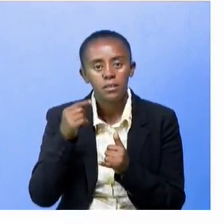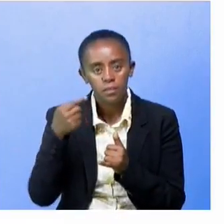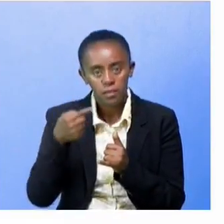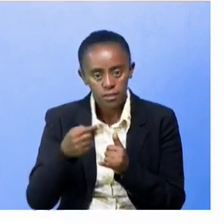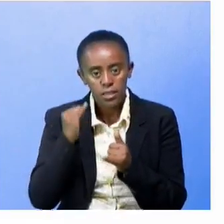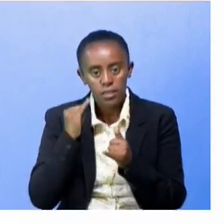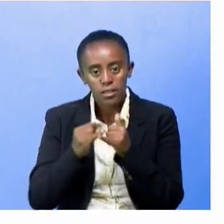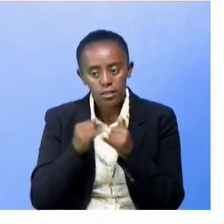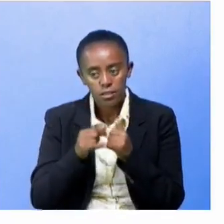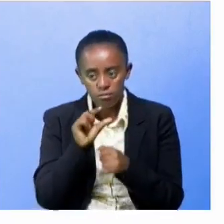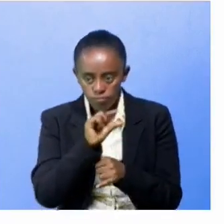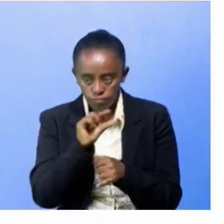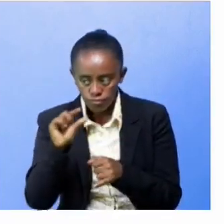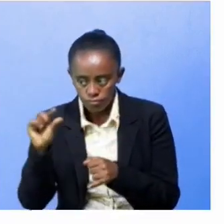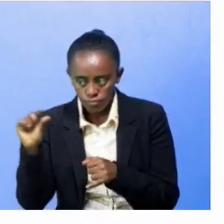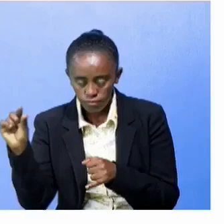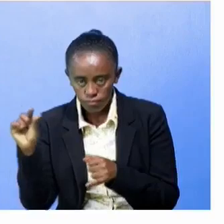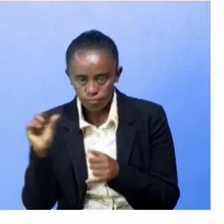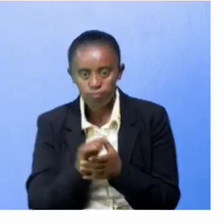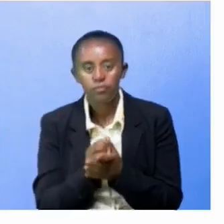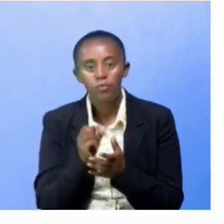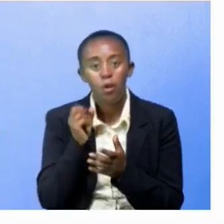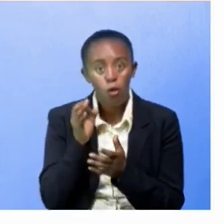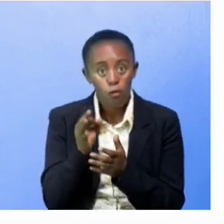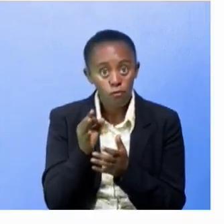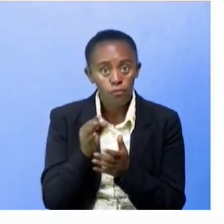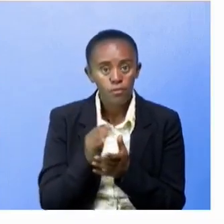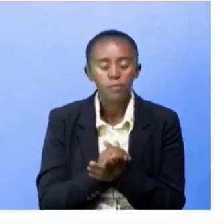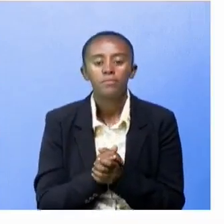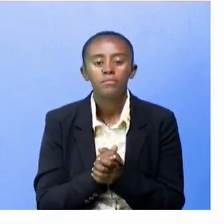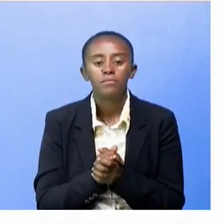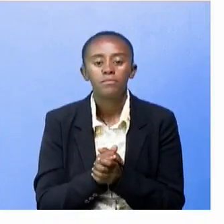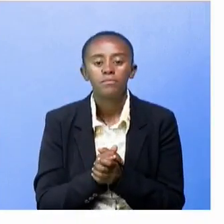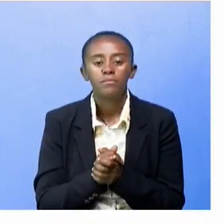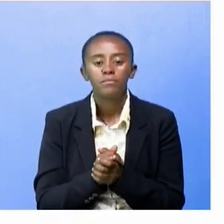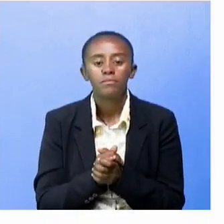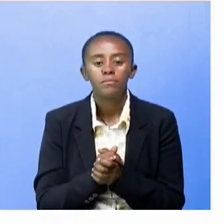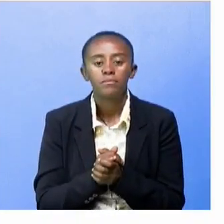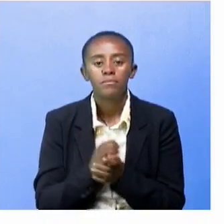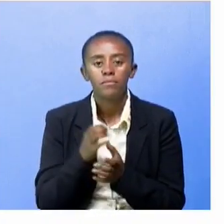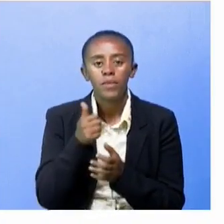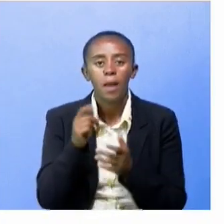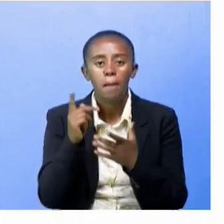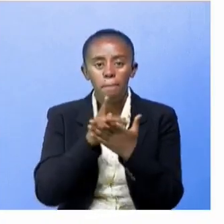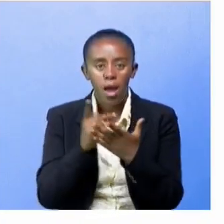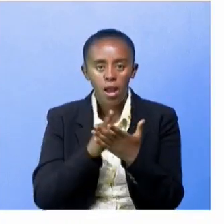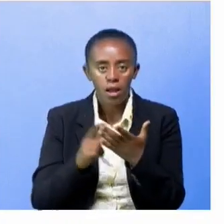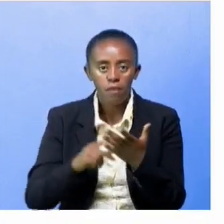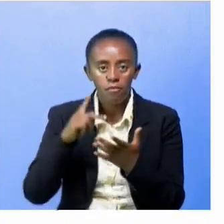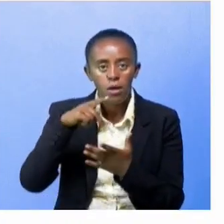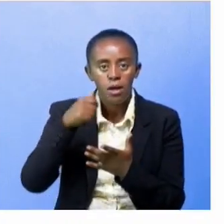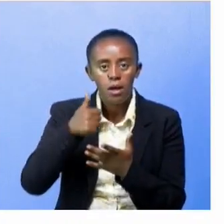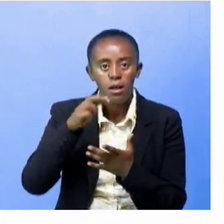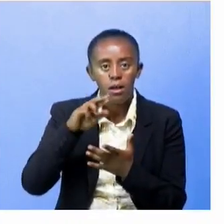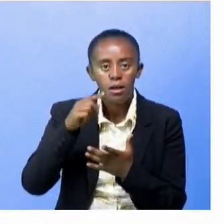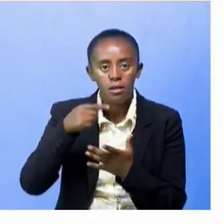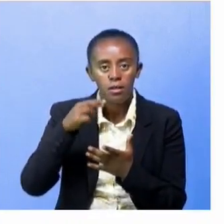ending line of a paragraph.